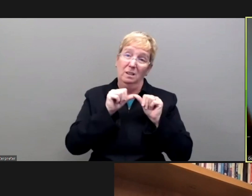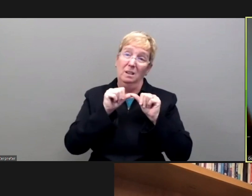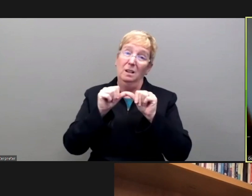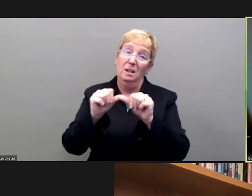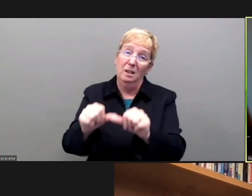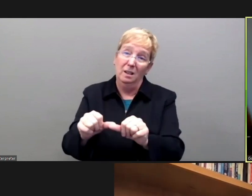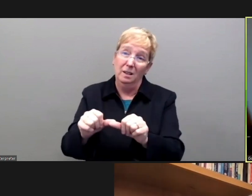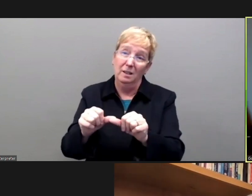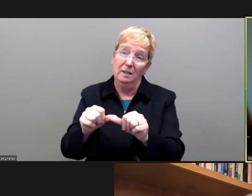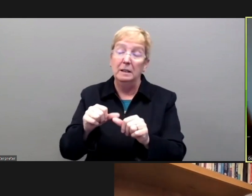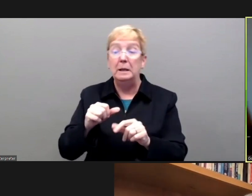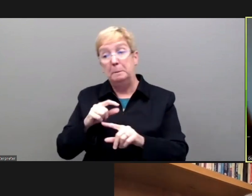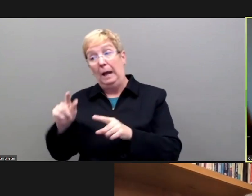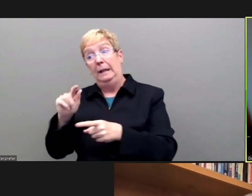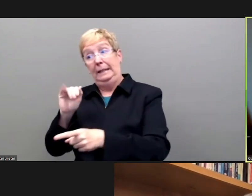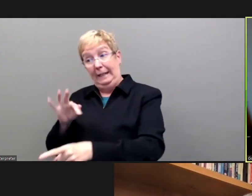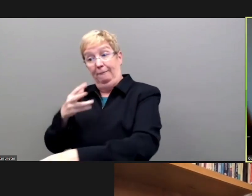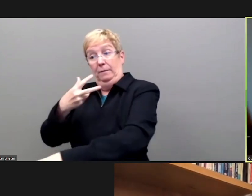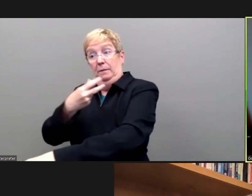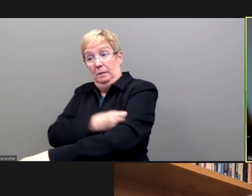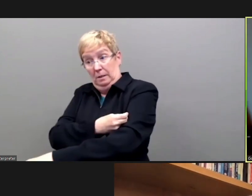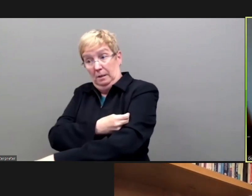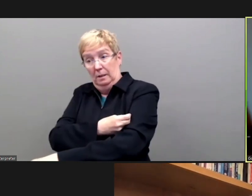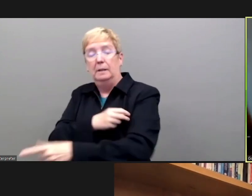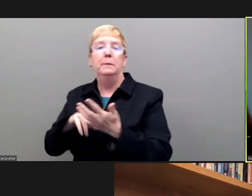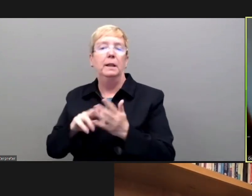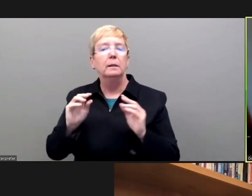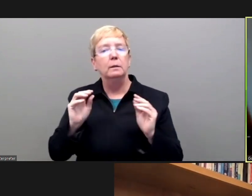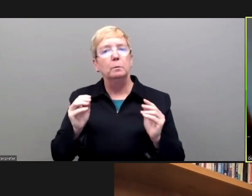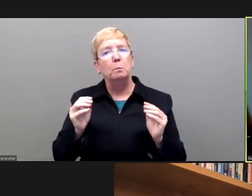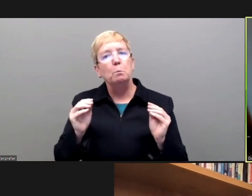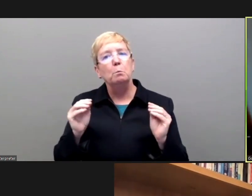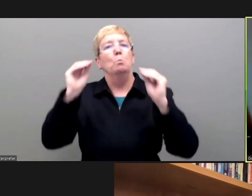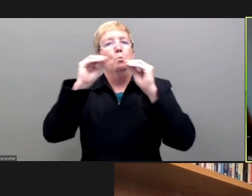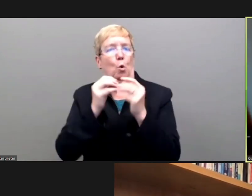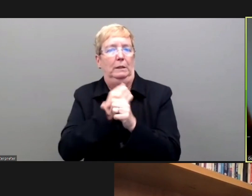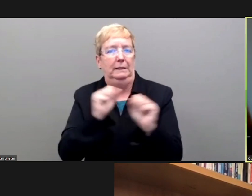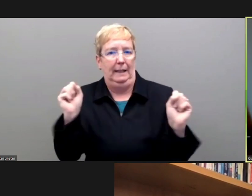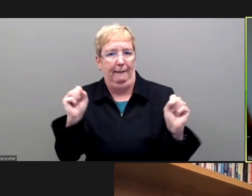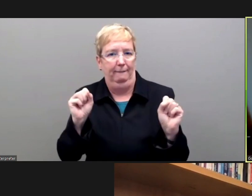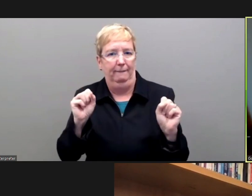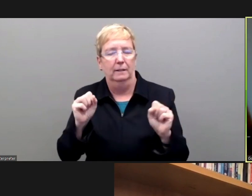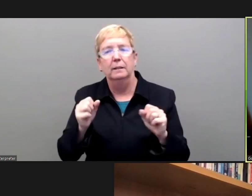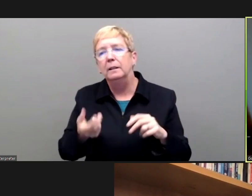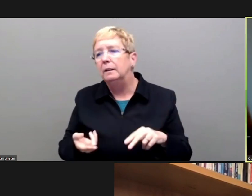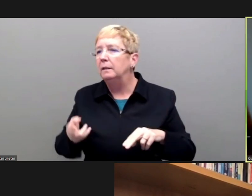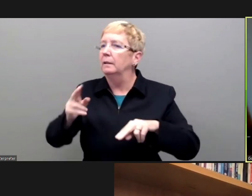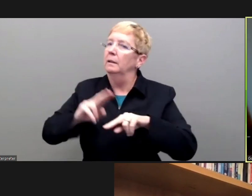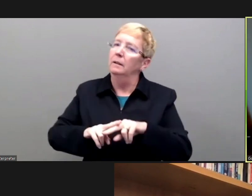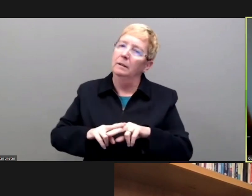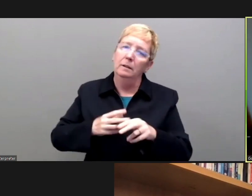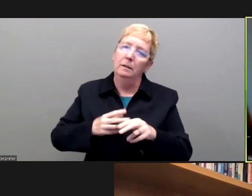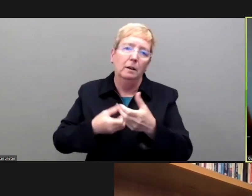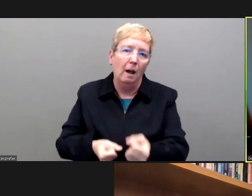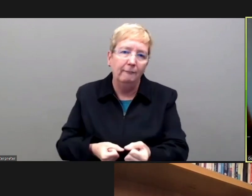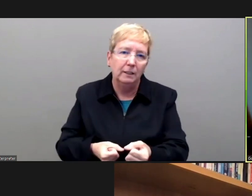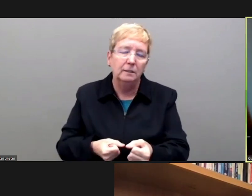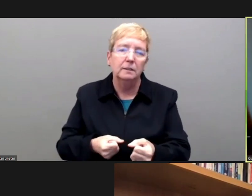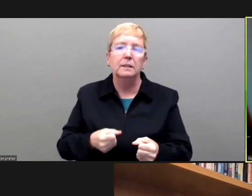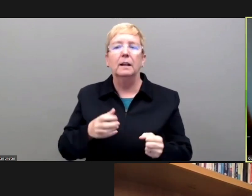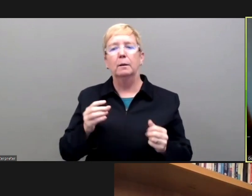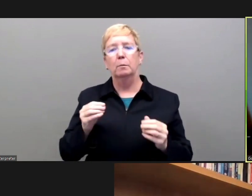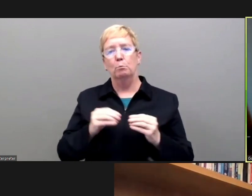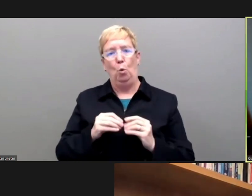a safe, more positive environment for everyone working there, even though we have some individuals who have yet to get